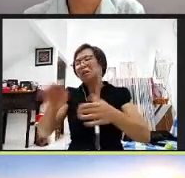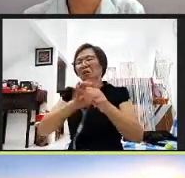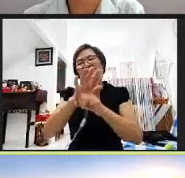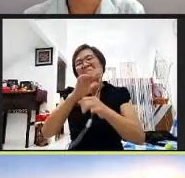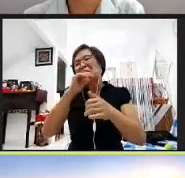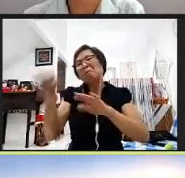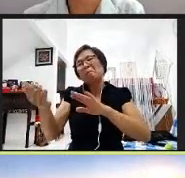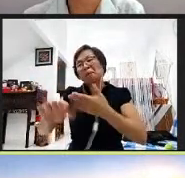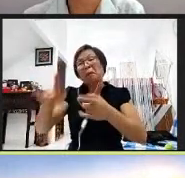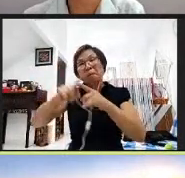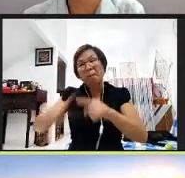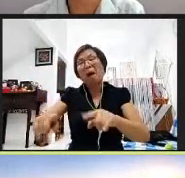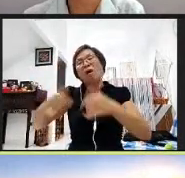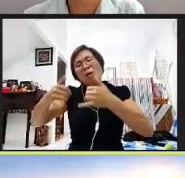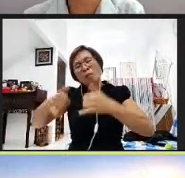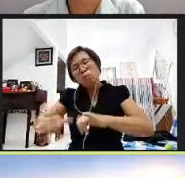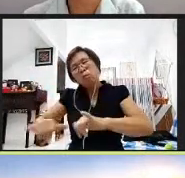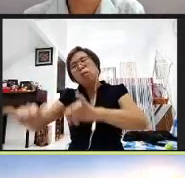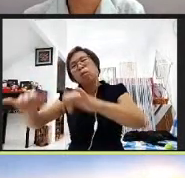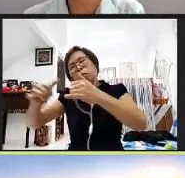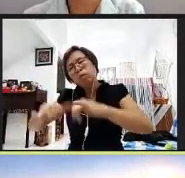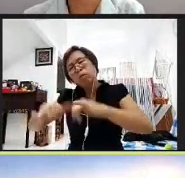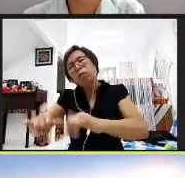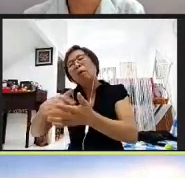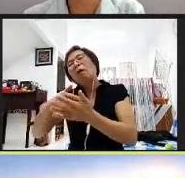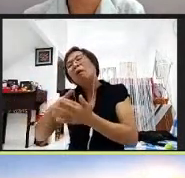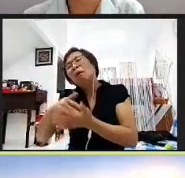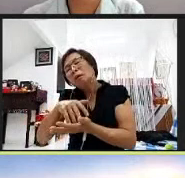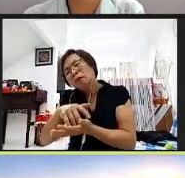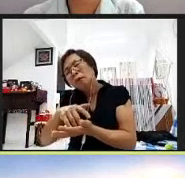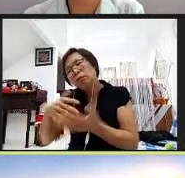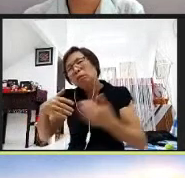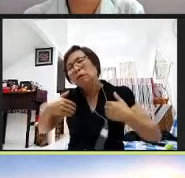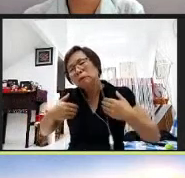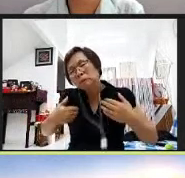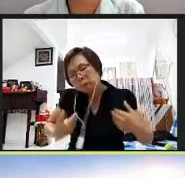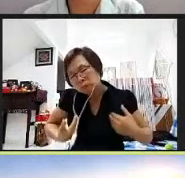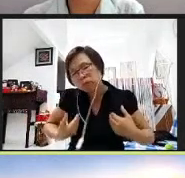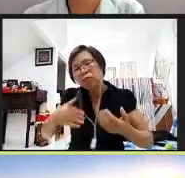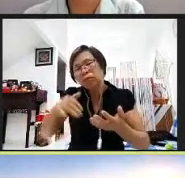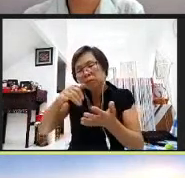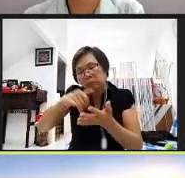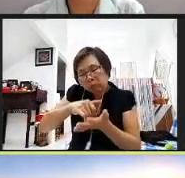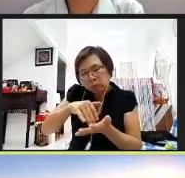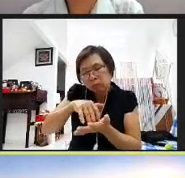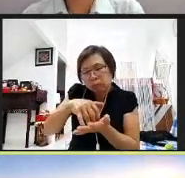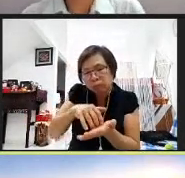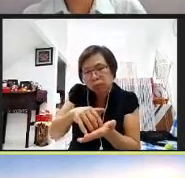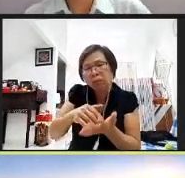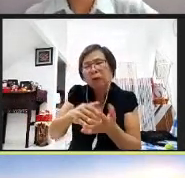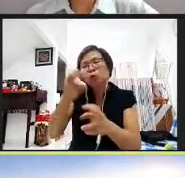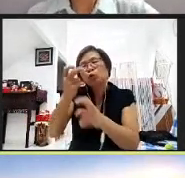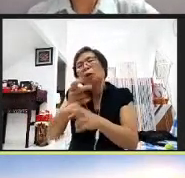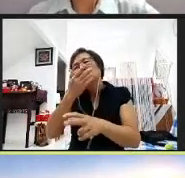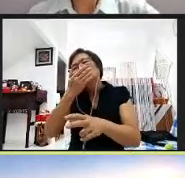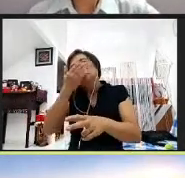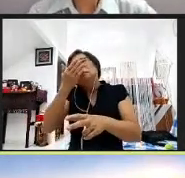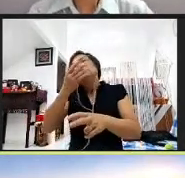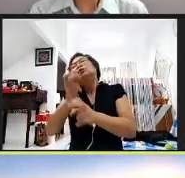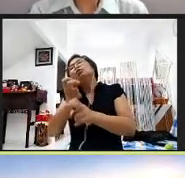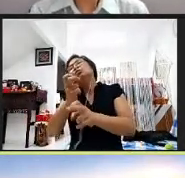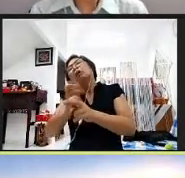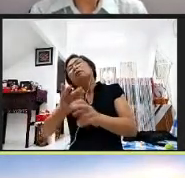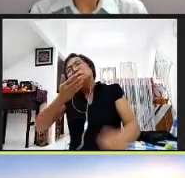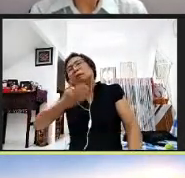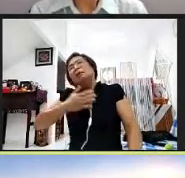but they will continue to feel fatigue, difficulty in breathing, and brain fog, meaning they just